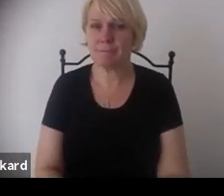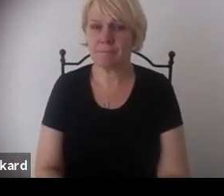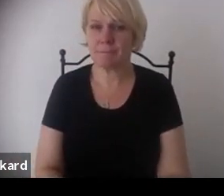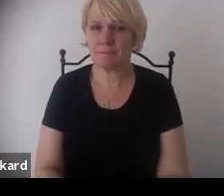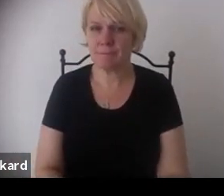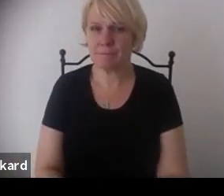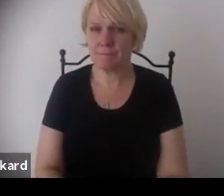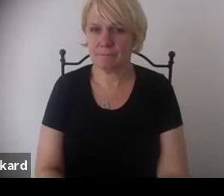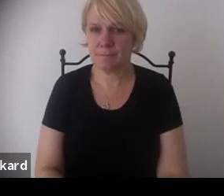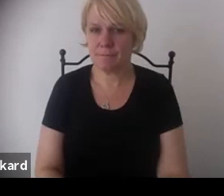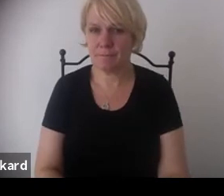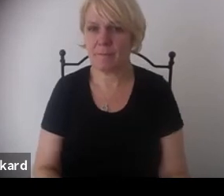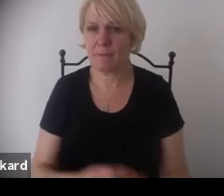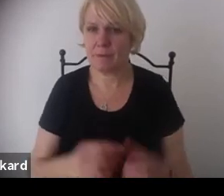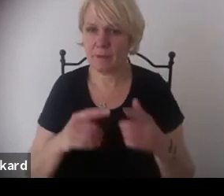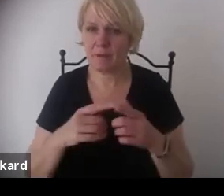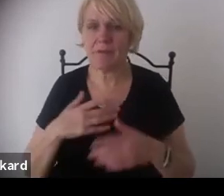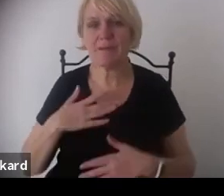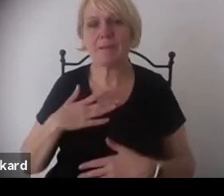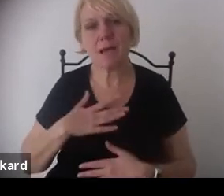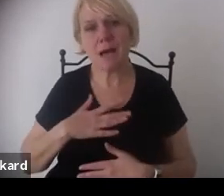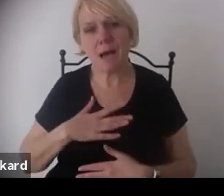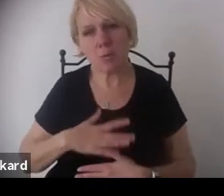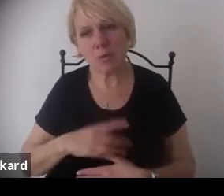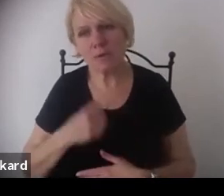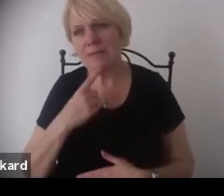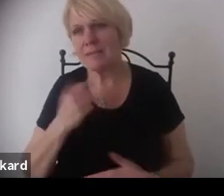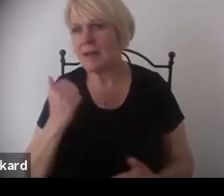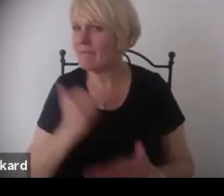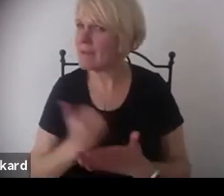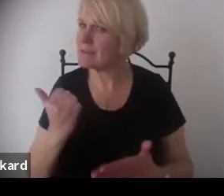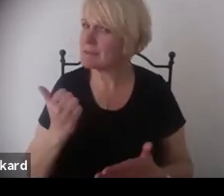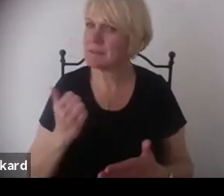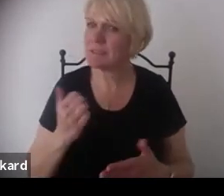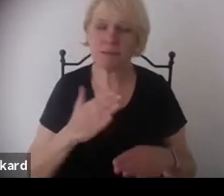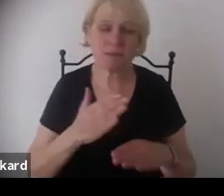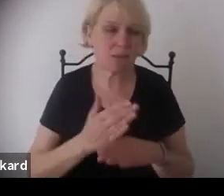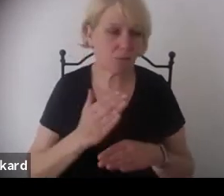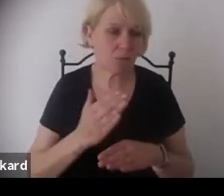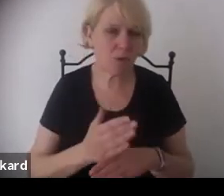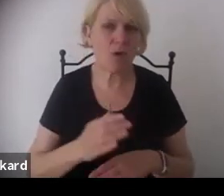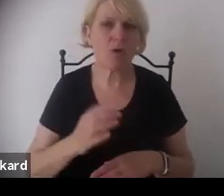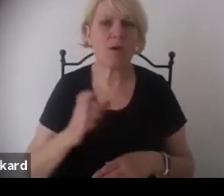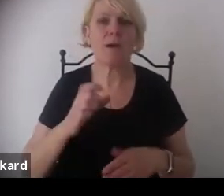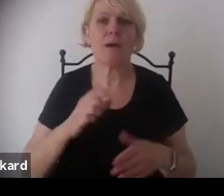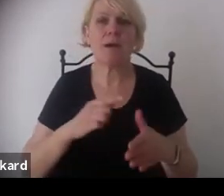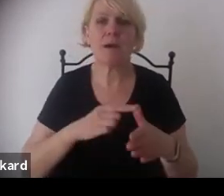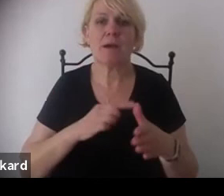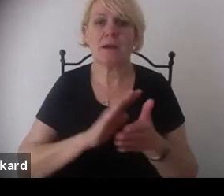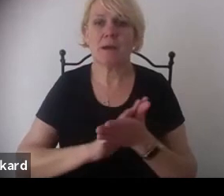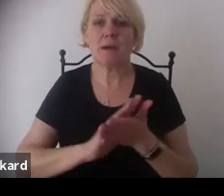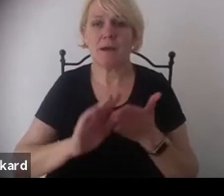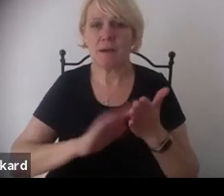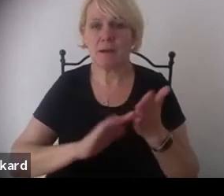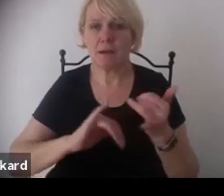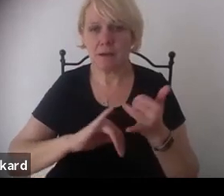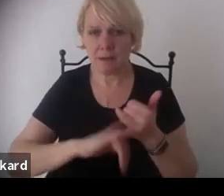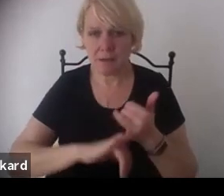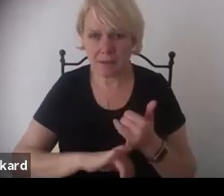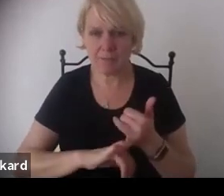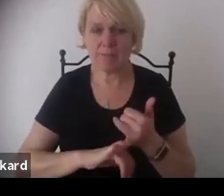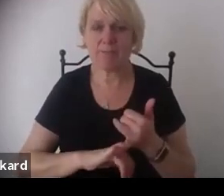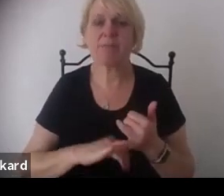about the fantastic work that our CAMs have done in the community services. Now they have worked very closely with schools.